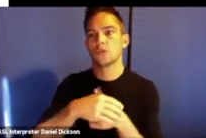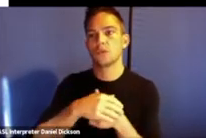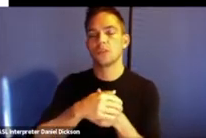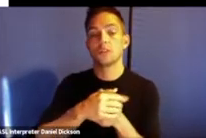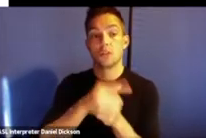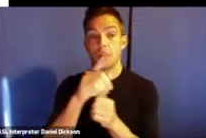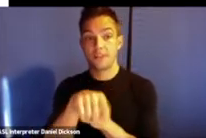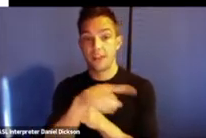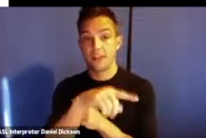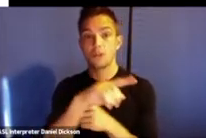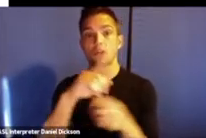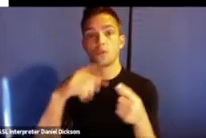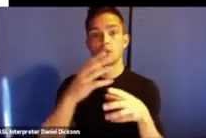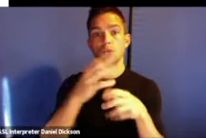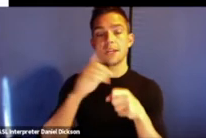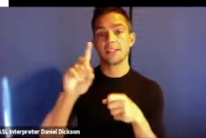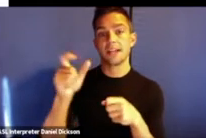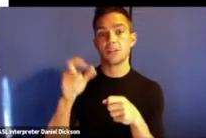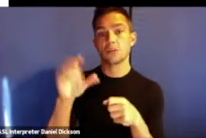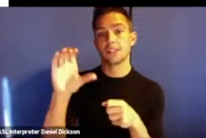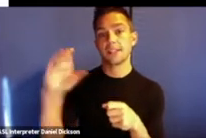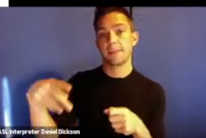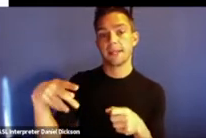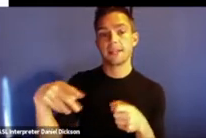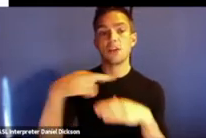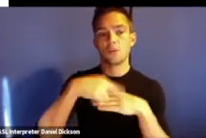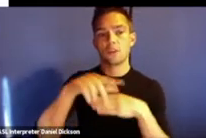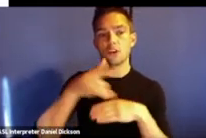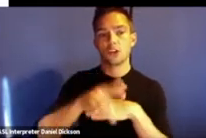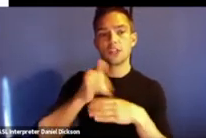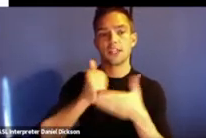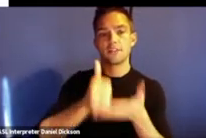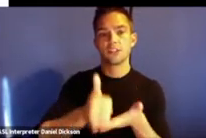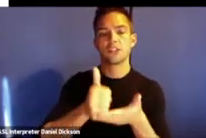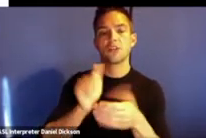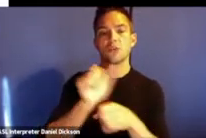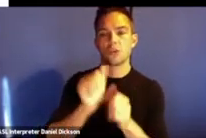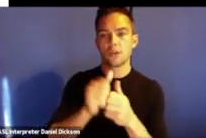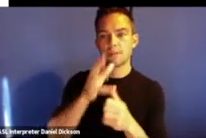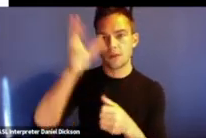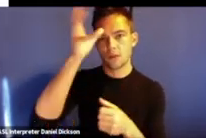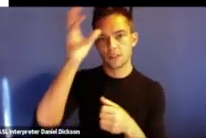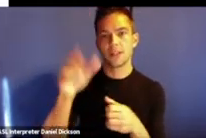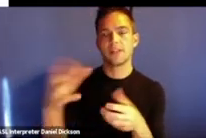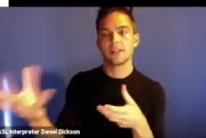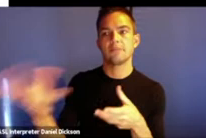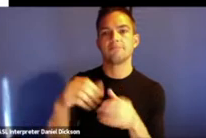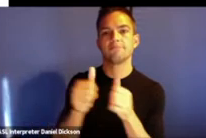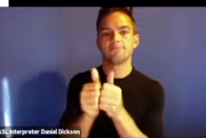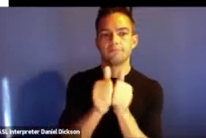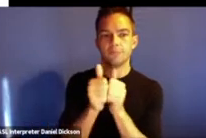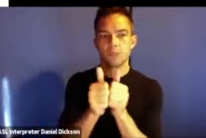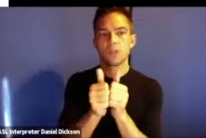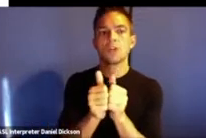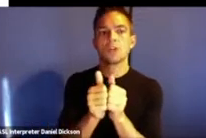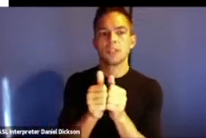is basically once you get a diagnosis of CP, you refer to early intervention, you start working with the parents, and together with the parents,